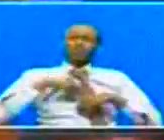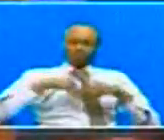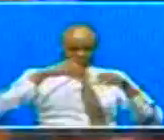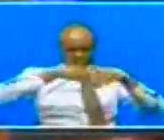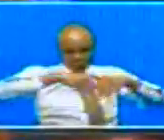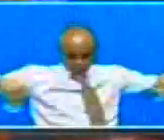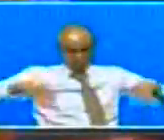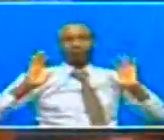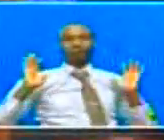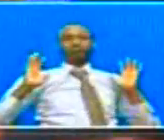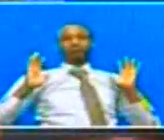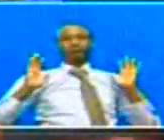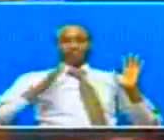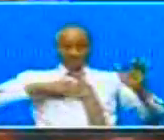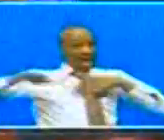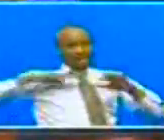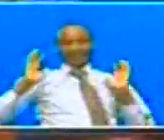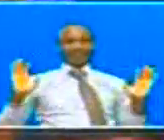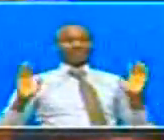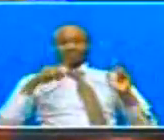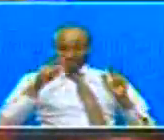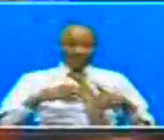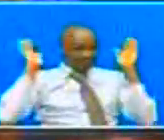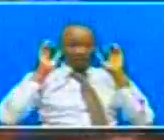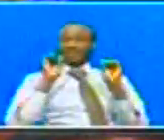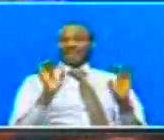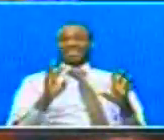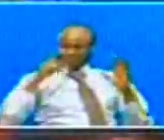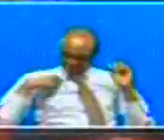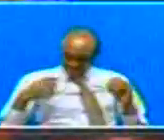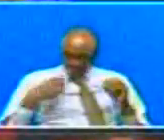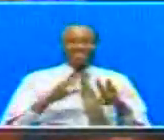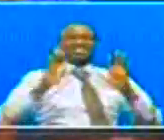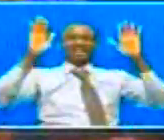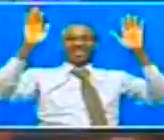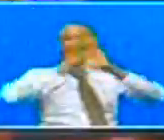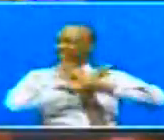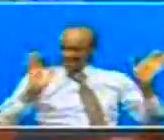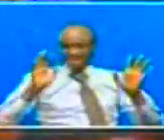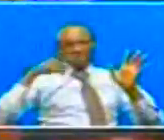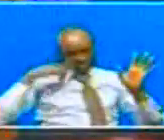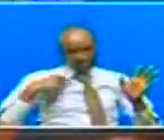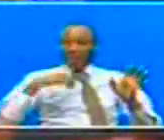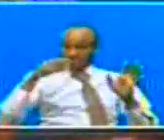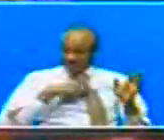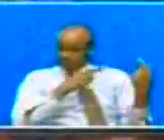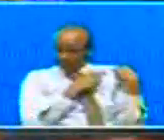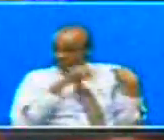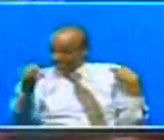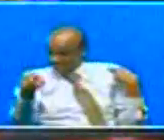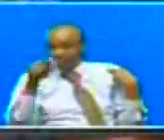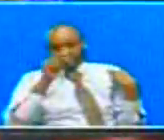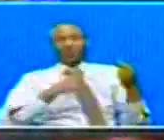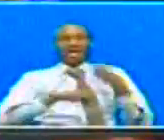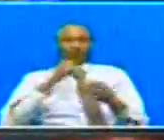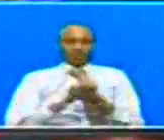is no retreat. There is no surrender. He will not give up. He will seek the mandate of the Kenyan people on his record. And one